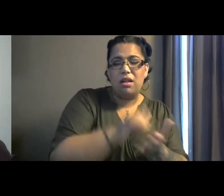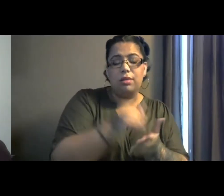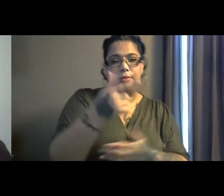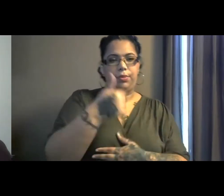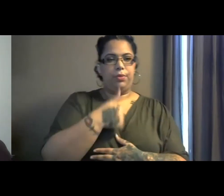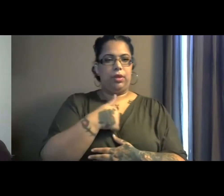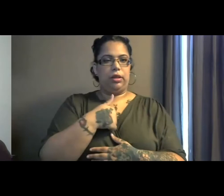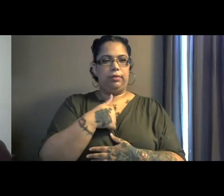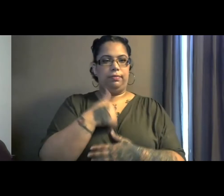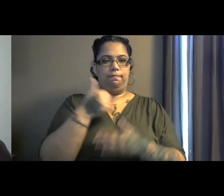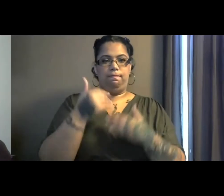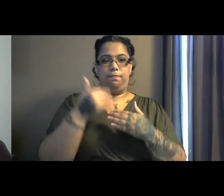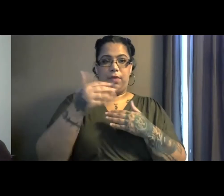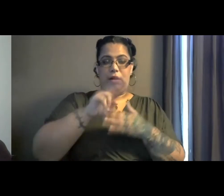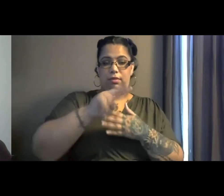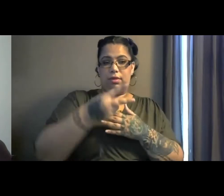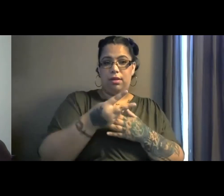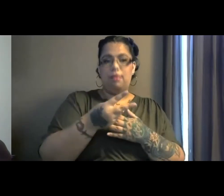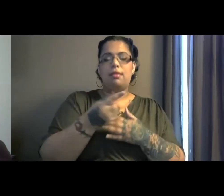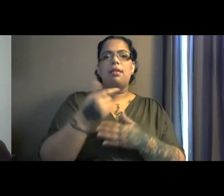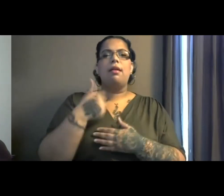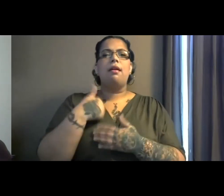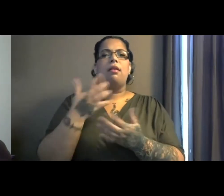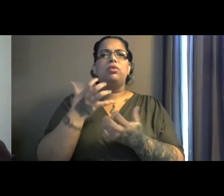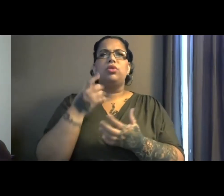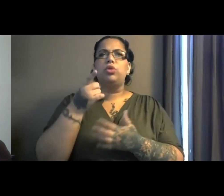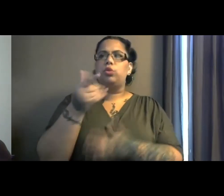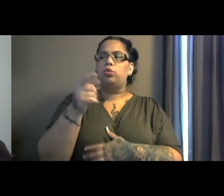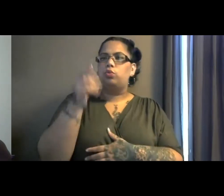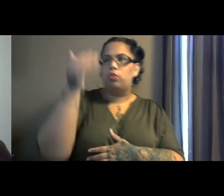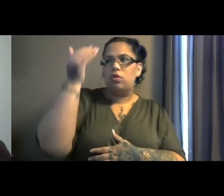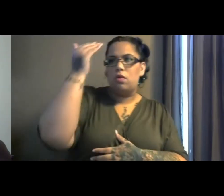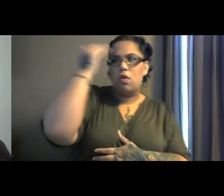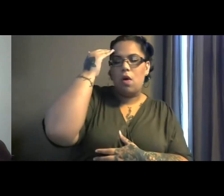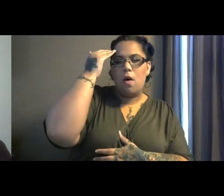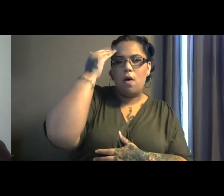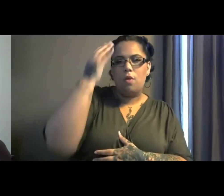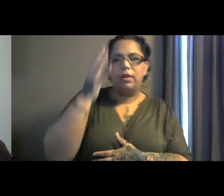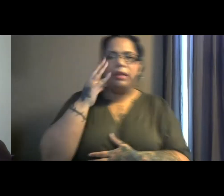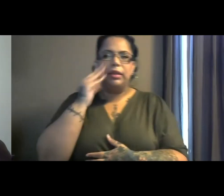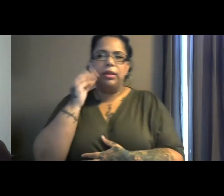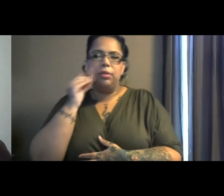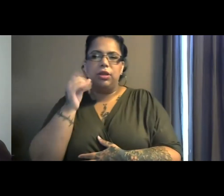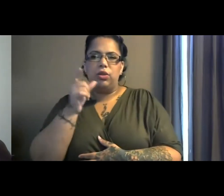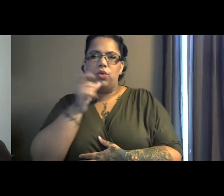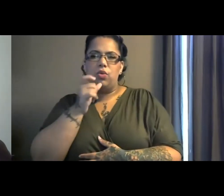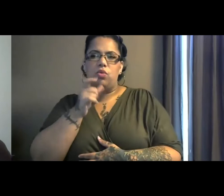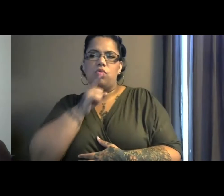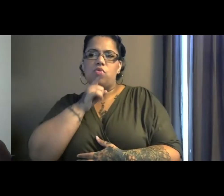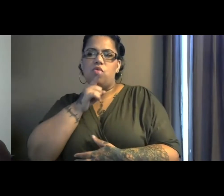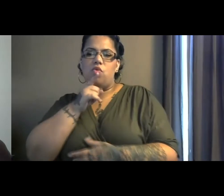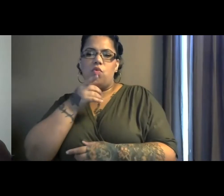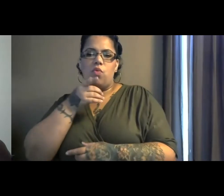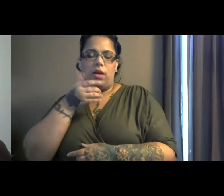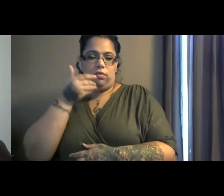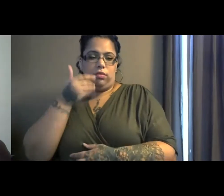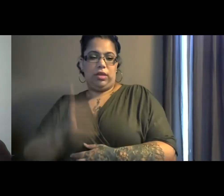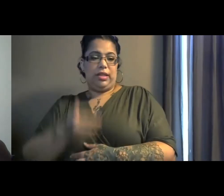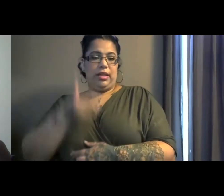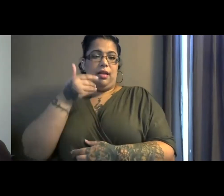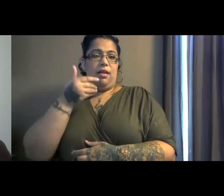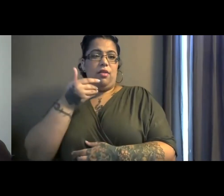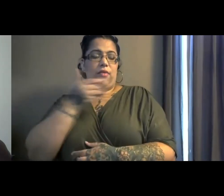I desire that you shall know and experience who you really are through the power I have given you